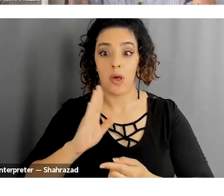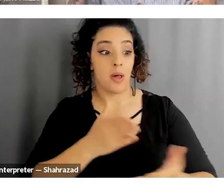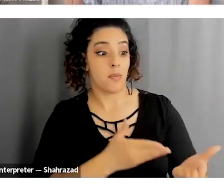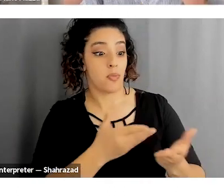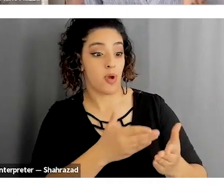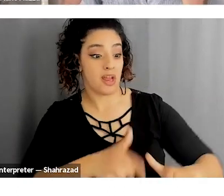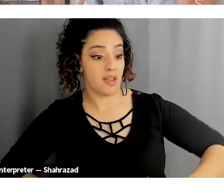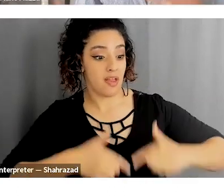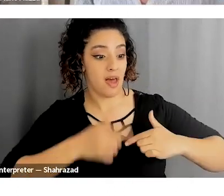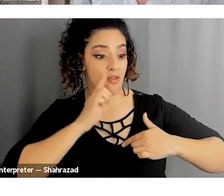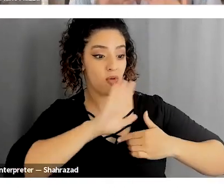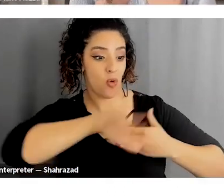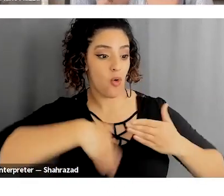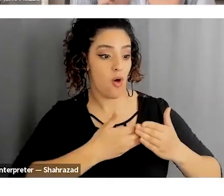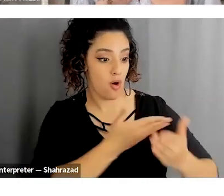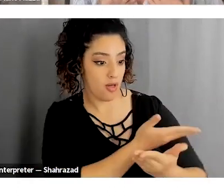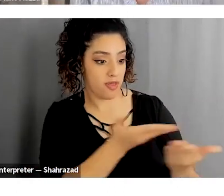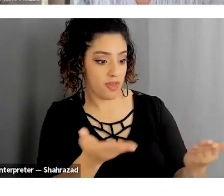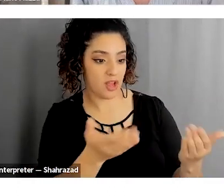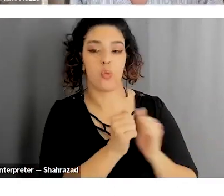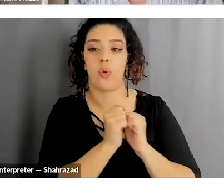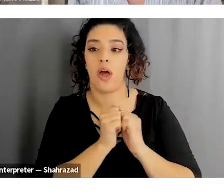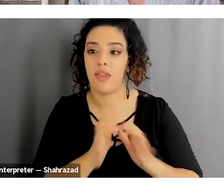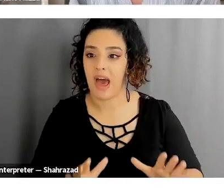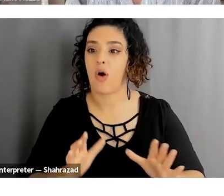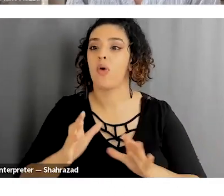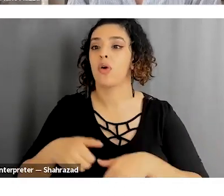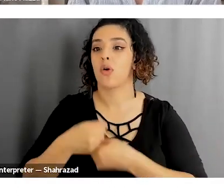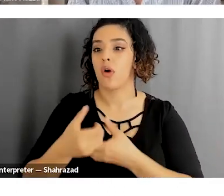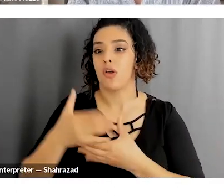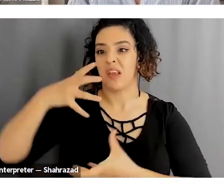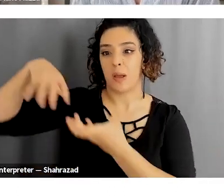not polluting our planet. This is why I love them.